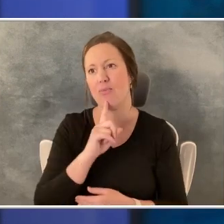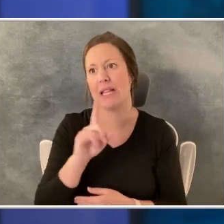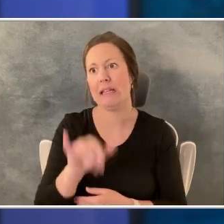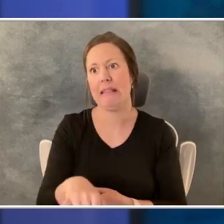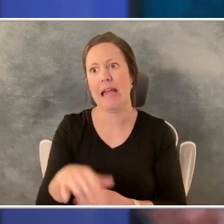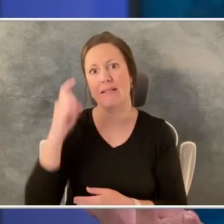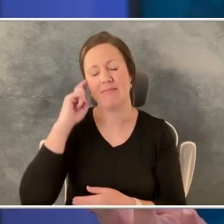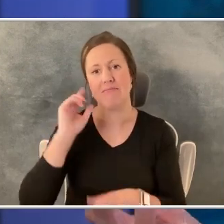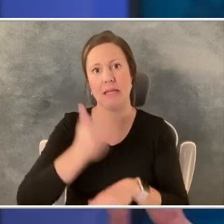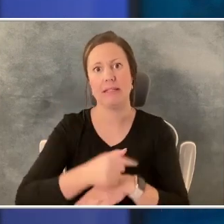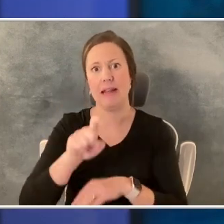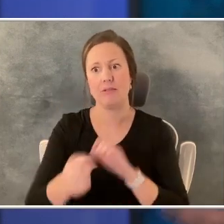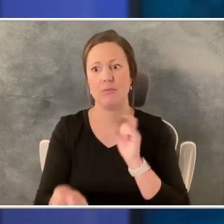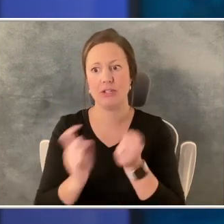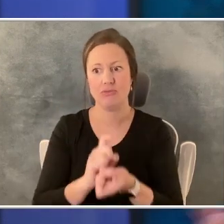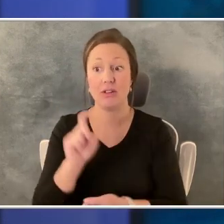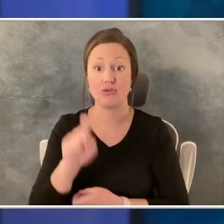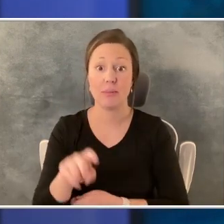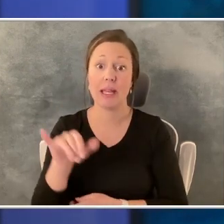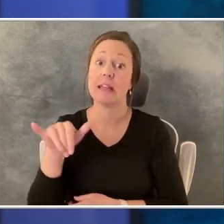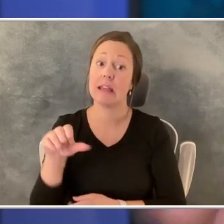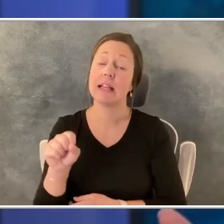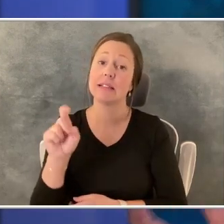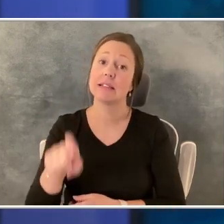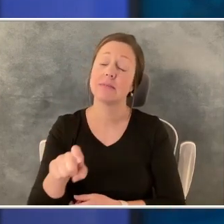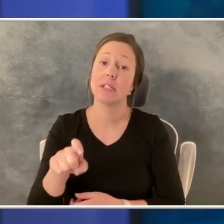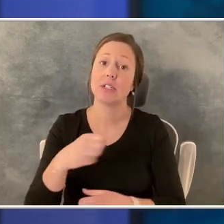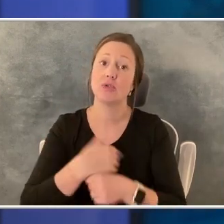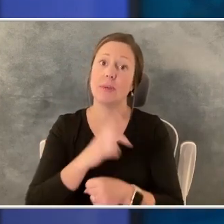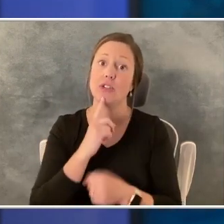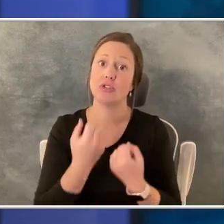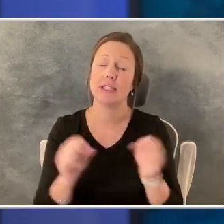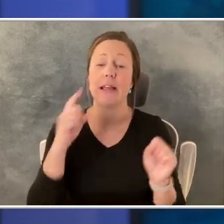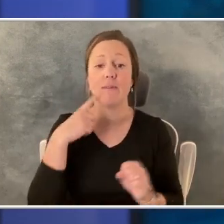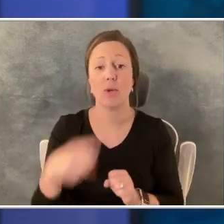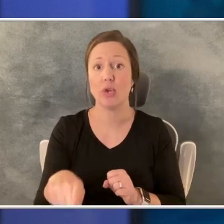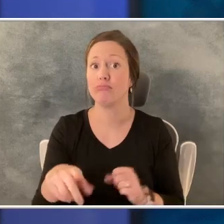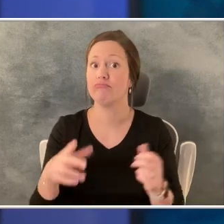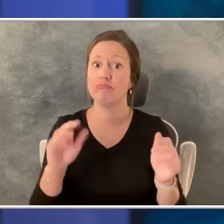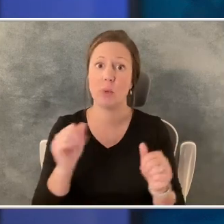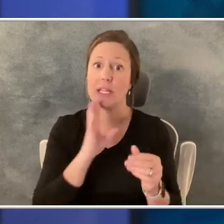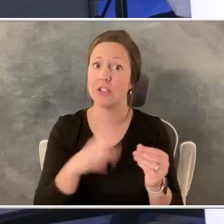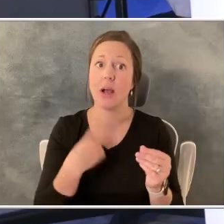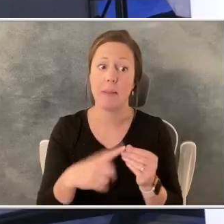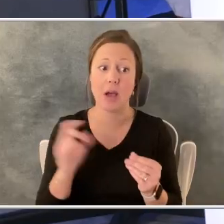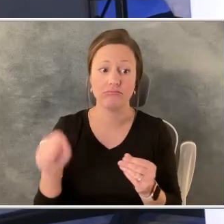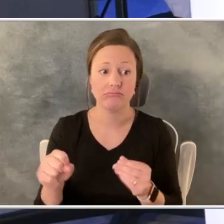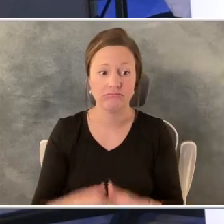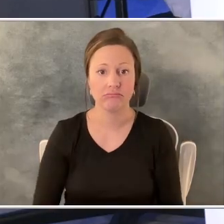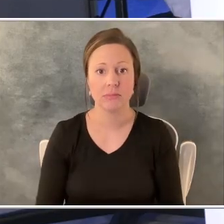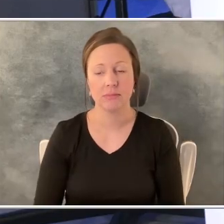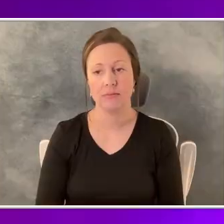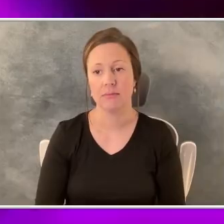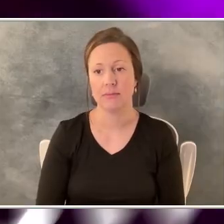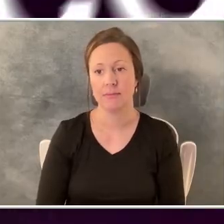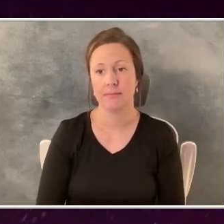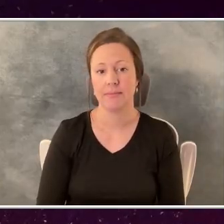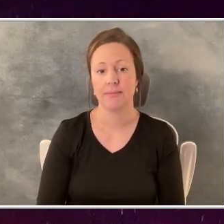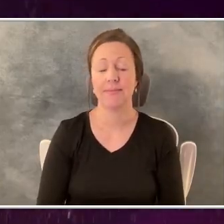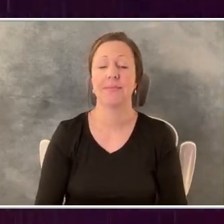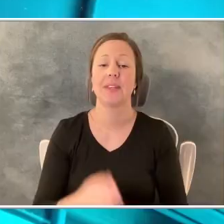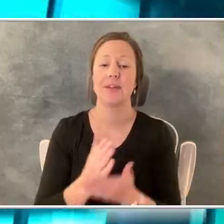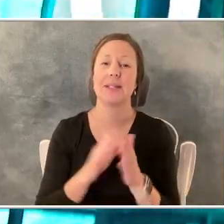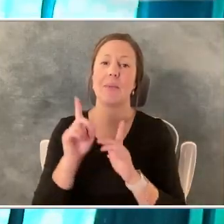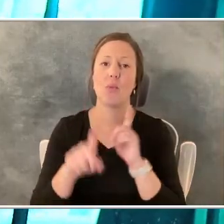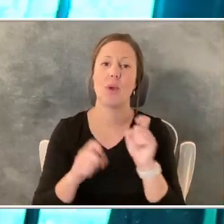should be, yes, let's make sure it's safe for you. Let's talk about this. So it's just kind of looking at it a little bit differently. I want to get to some questions from our viewers because